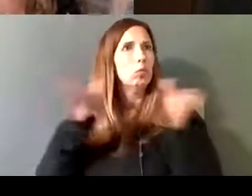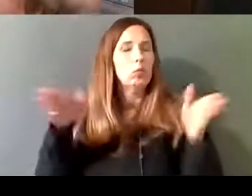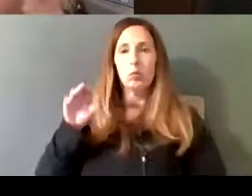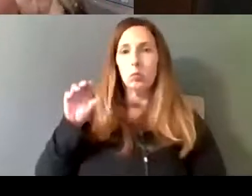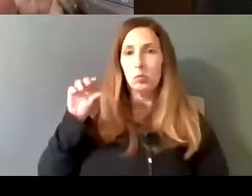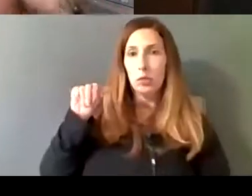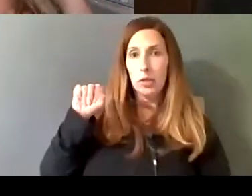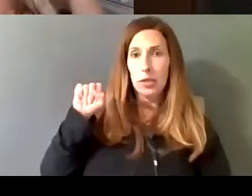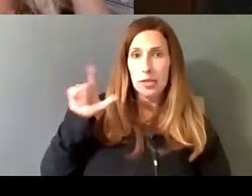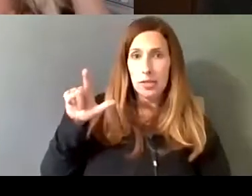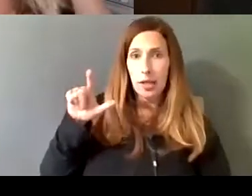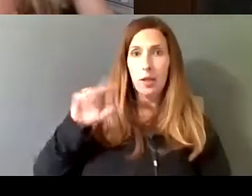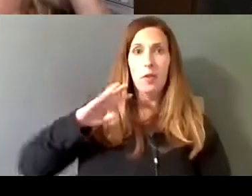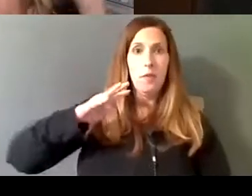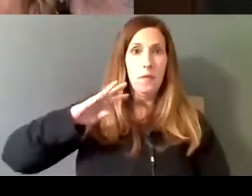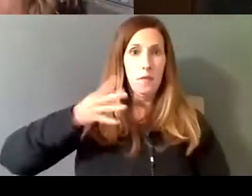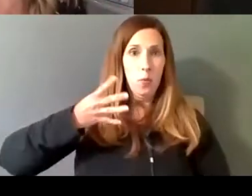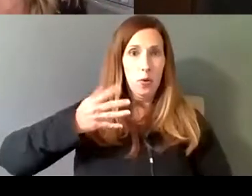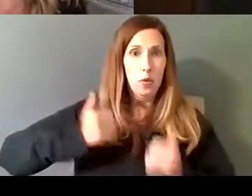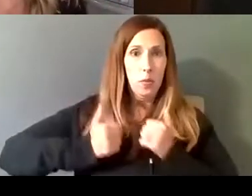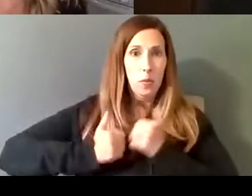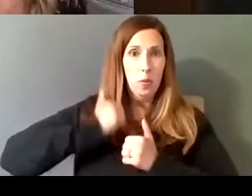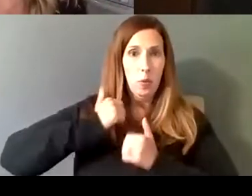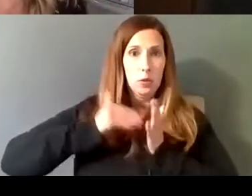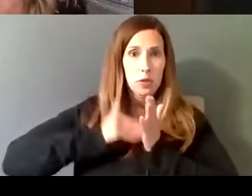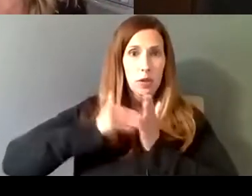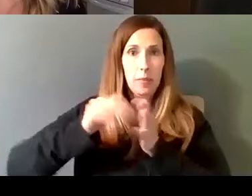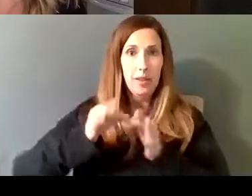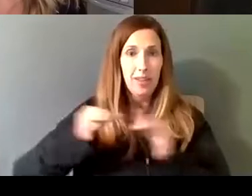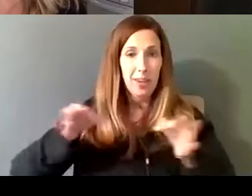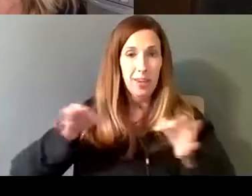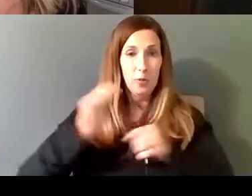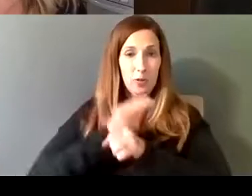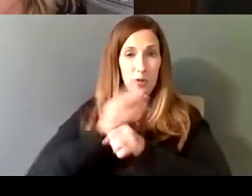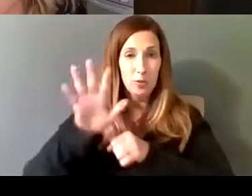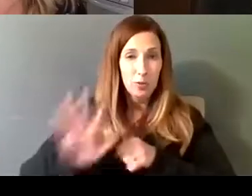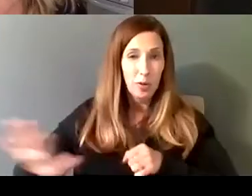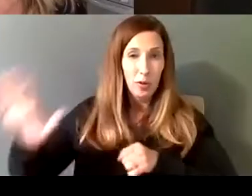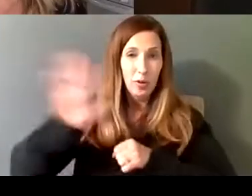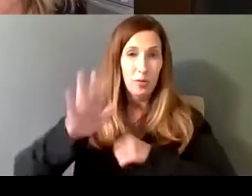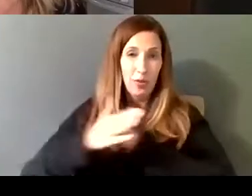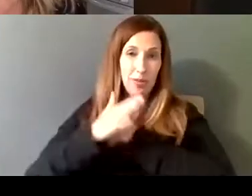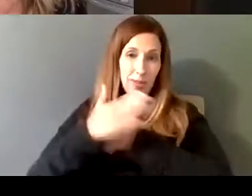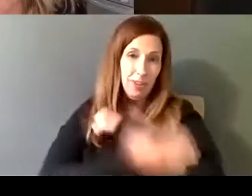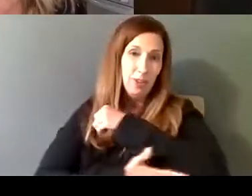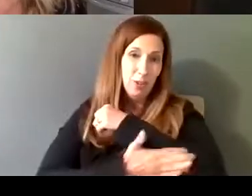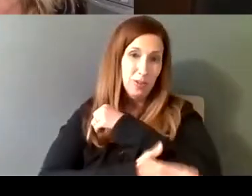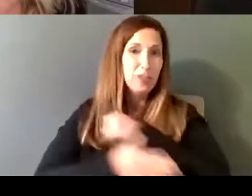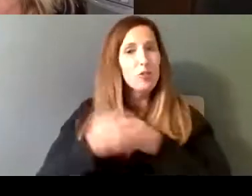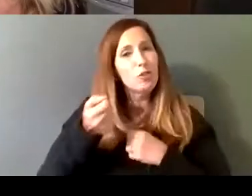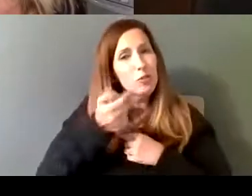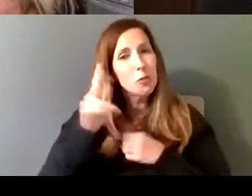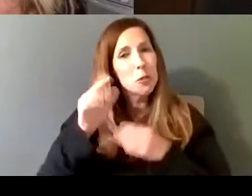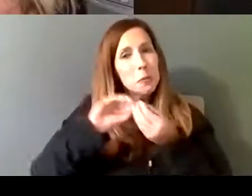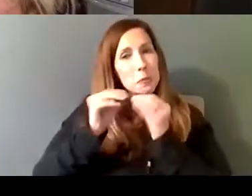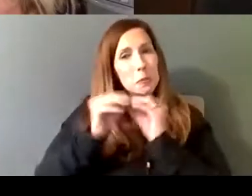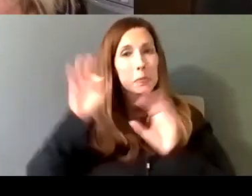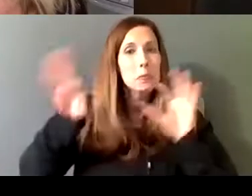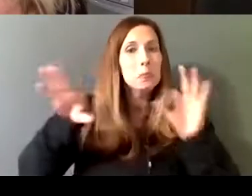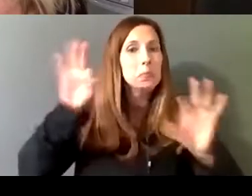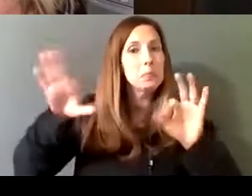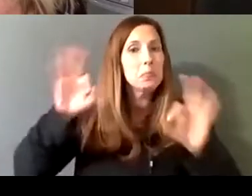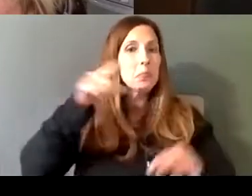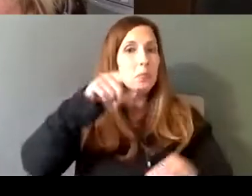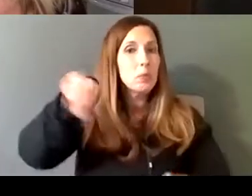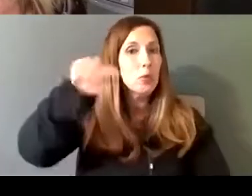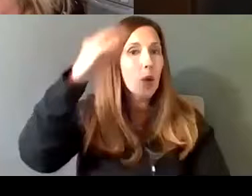is the 4th most common language used across the country. So just some things to think about.